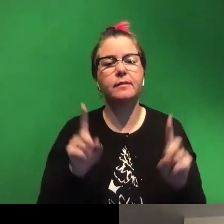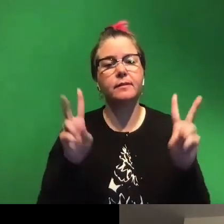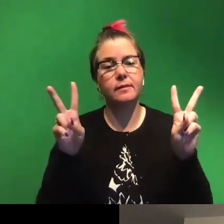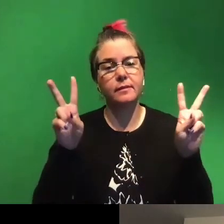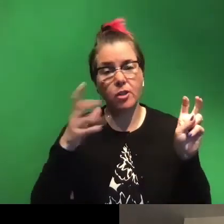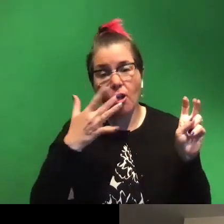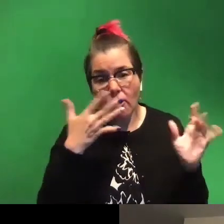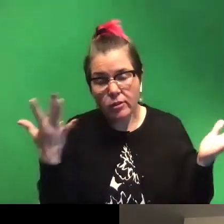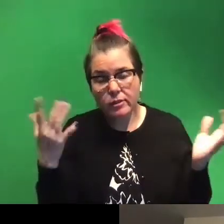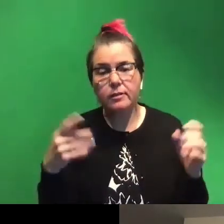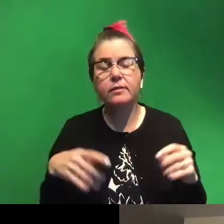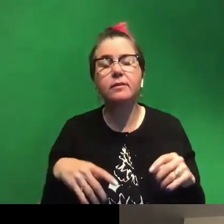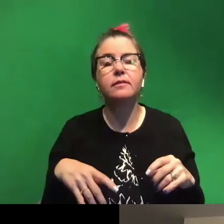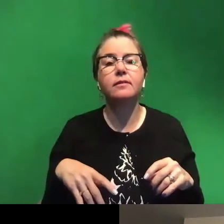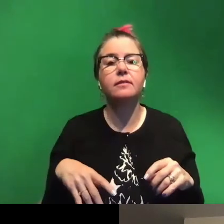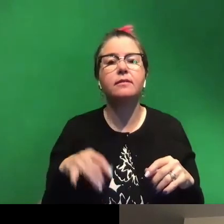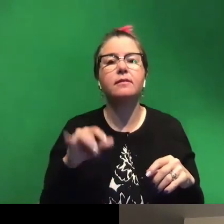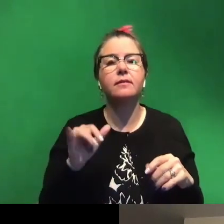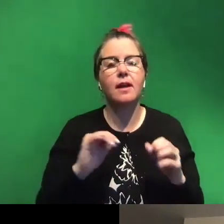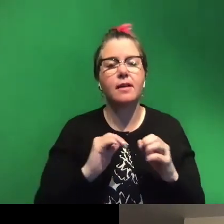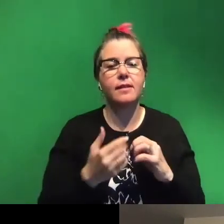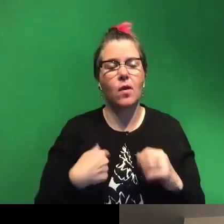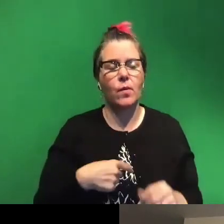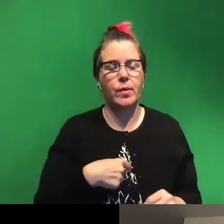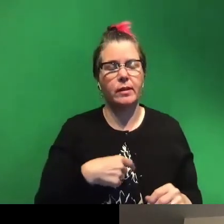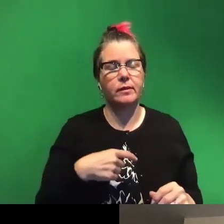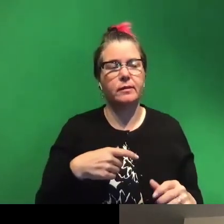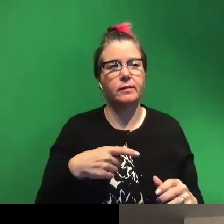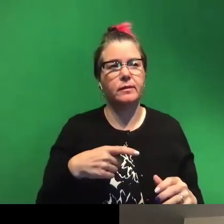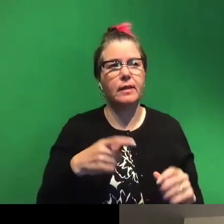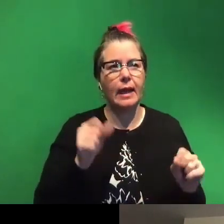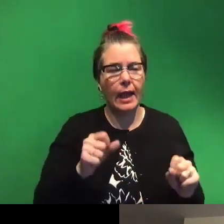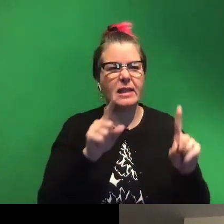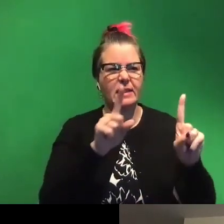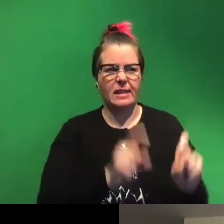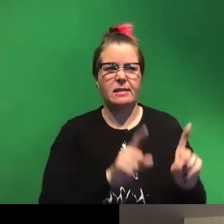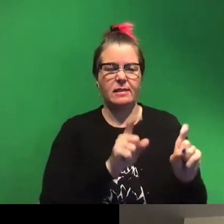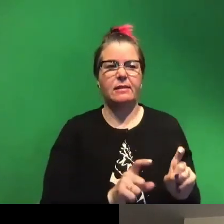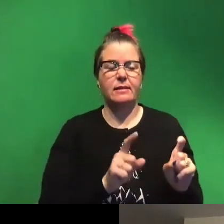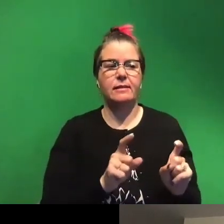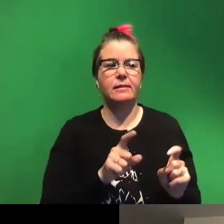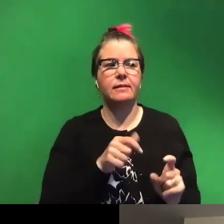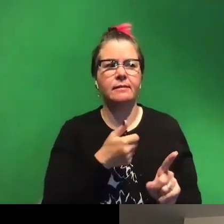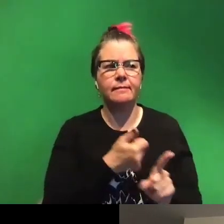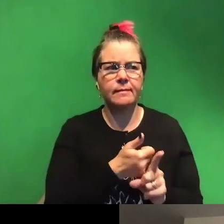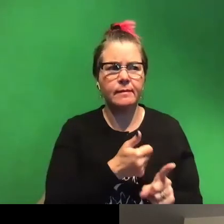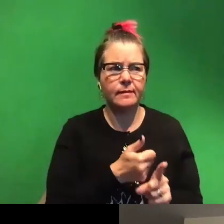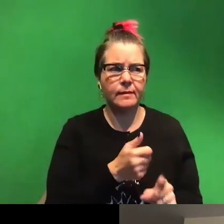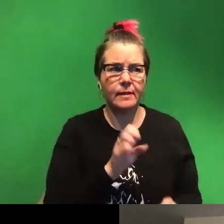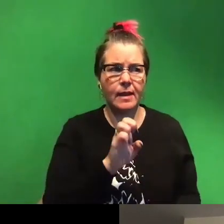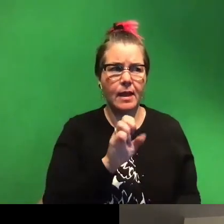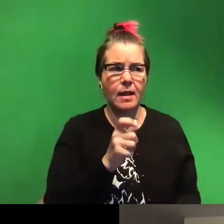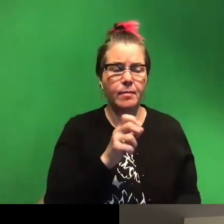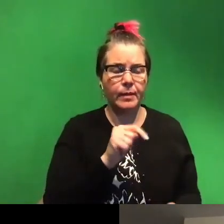colors, and that's how we know, or that's how we can test whether the element produced